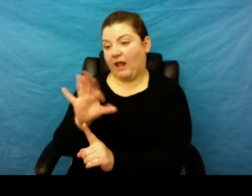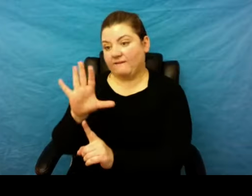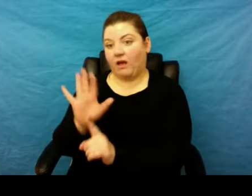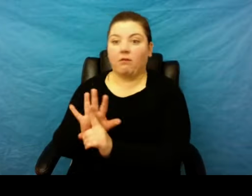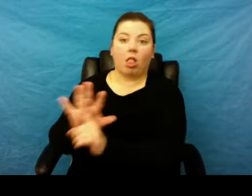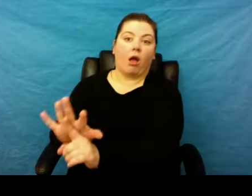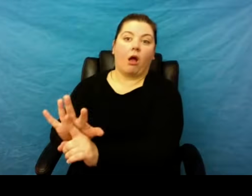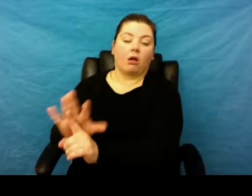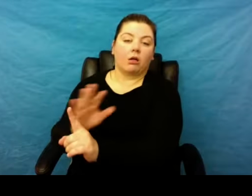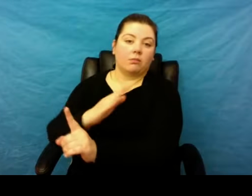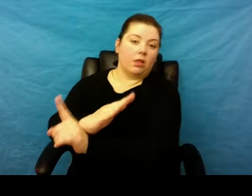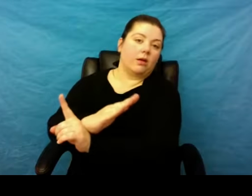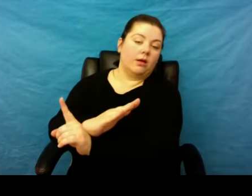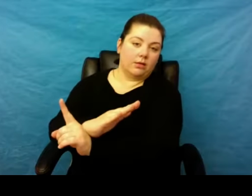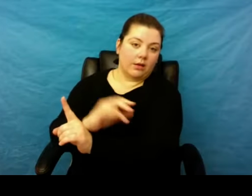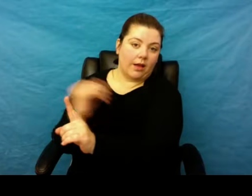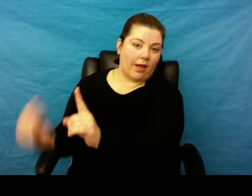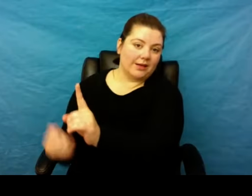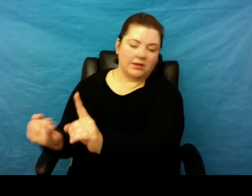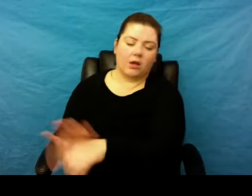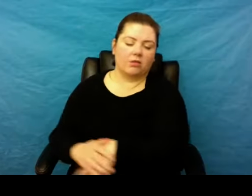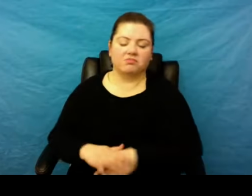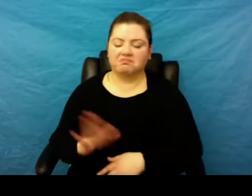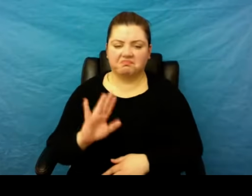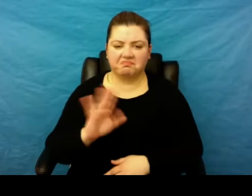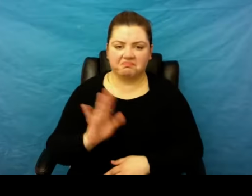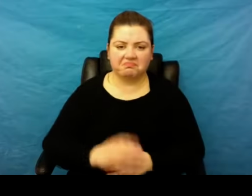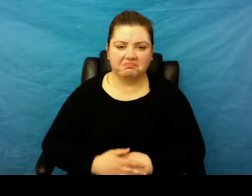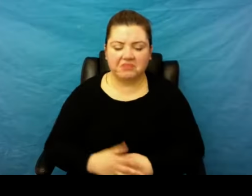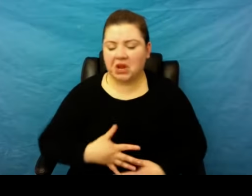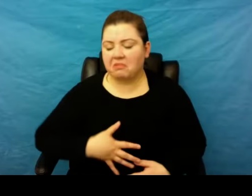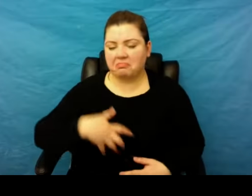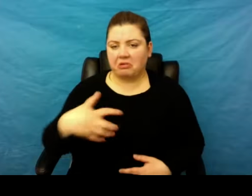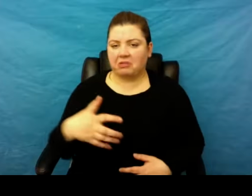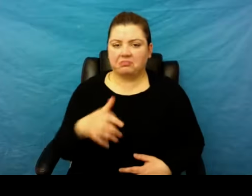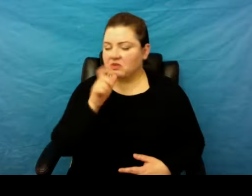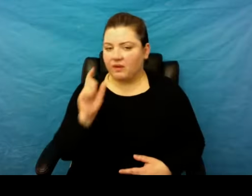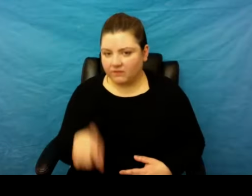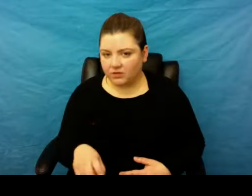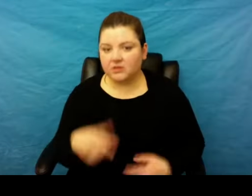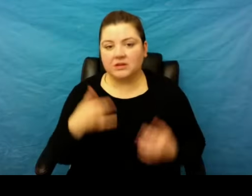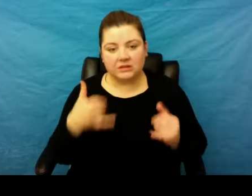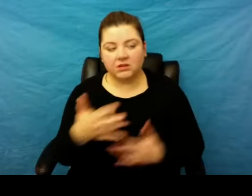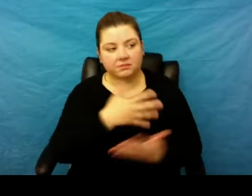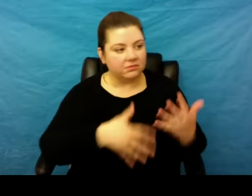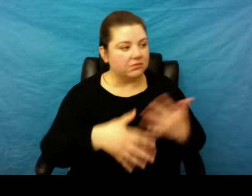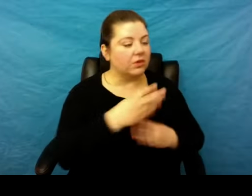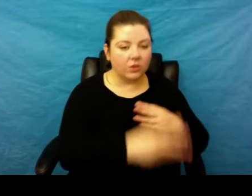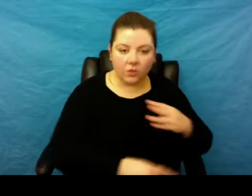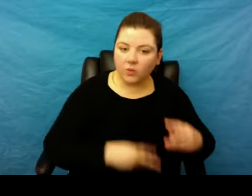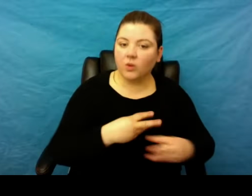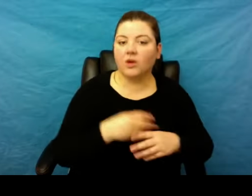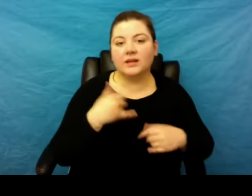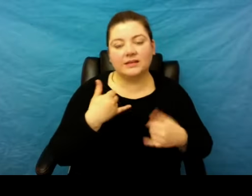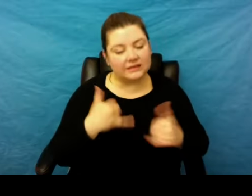patient or a family member. I wouldn't put them in seclusion. They still have to exist in society. They still have to